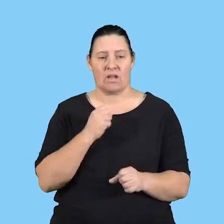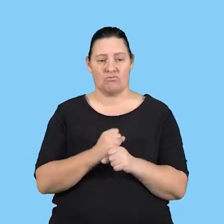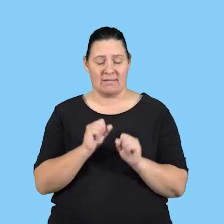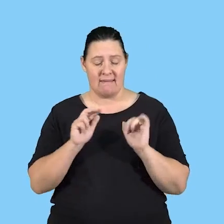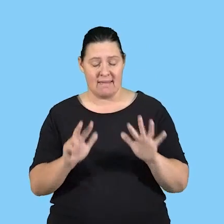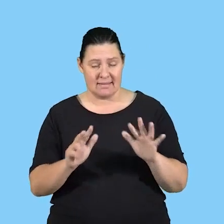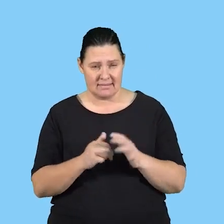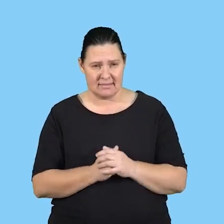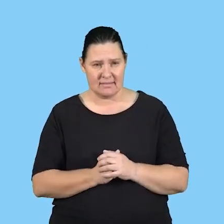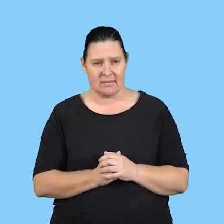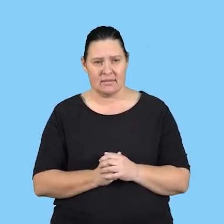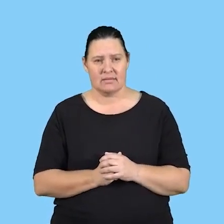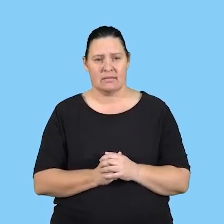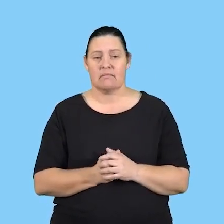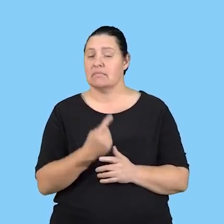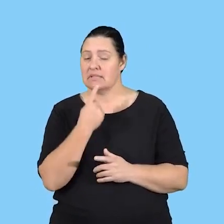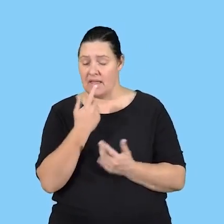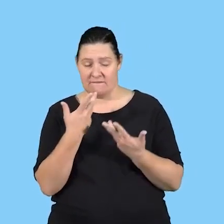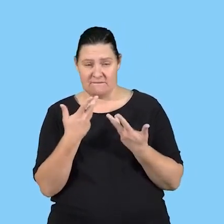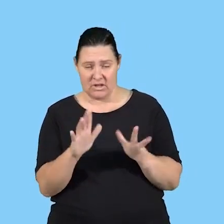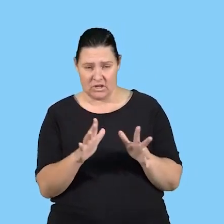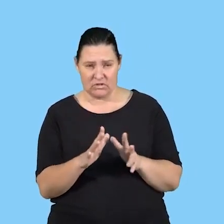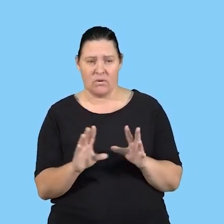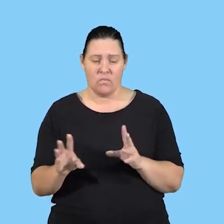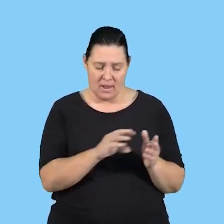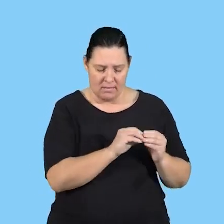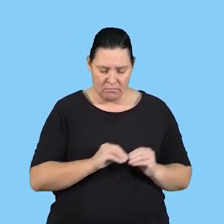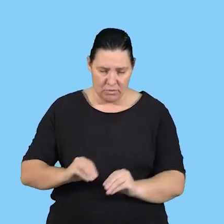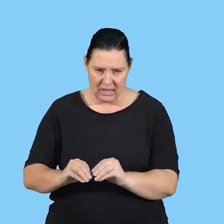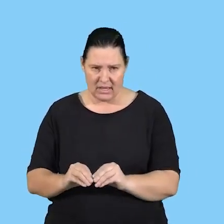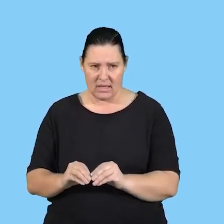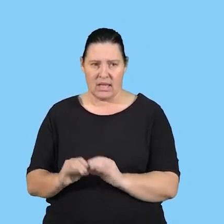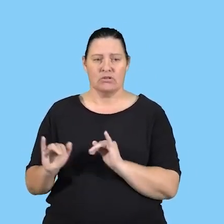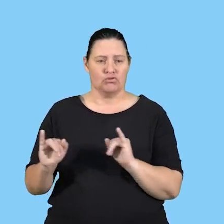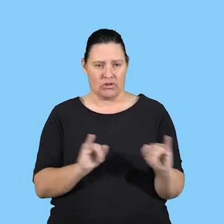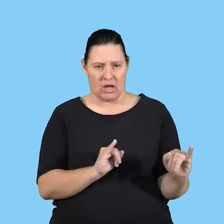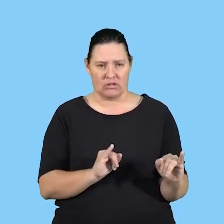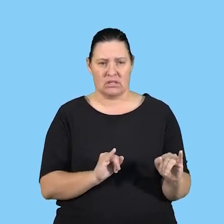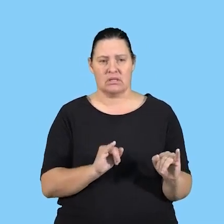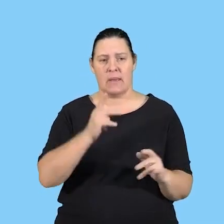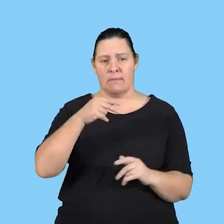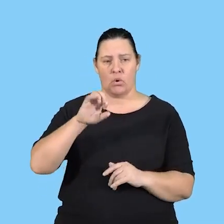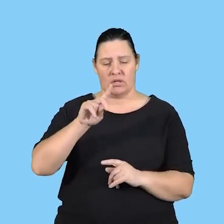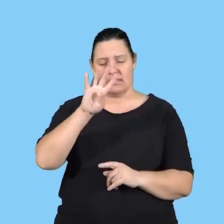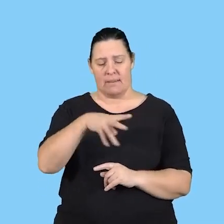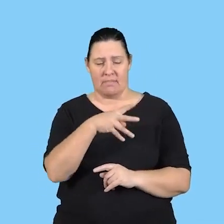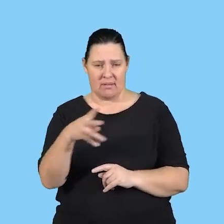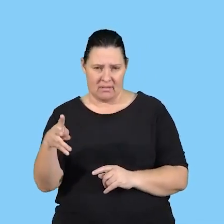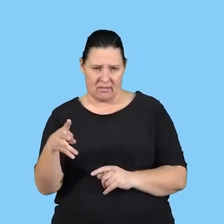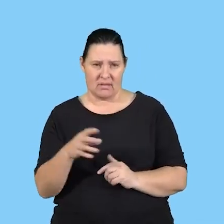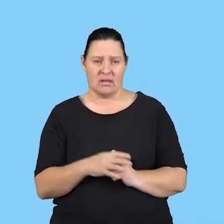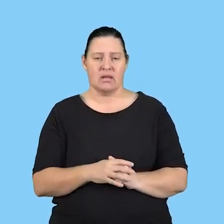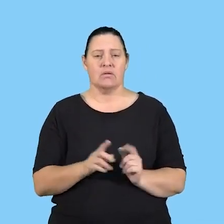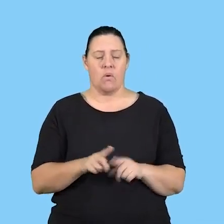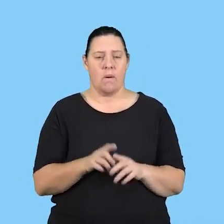In grade 8, as I had already indicated, we still have introduction of the periodic table of